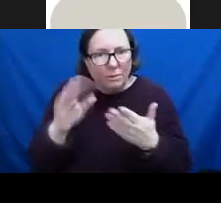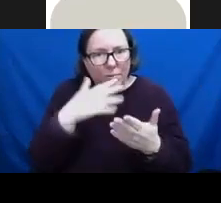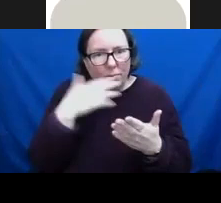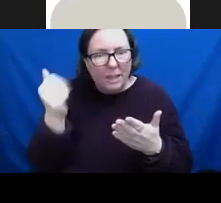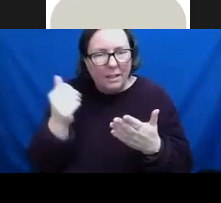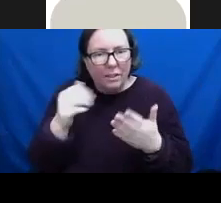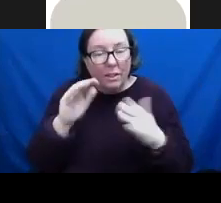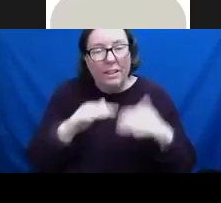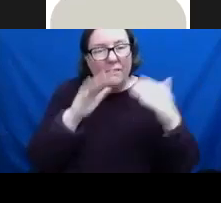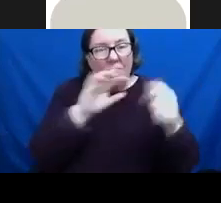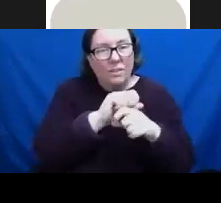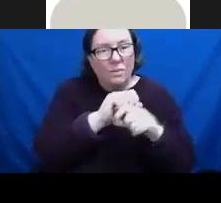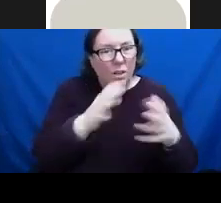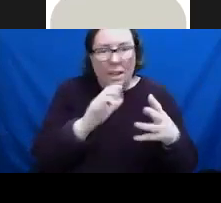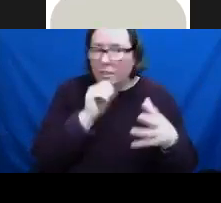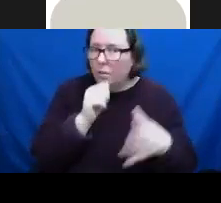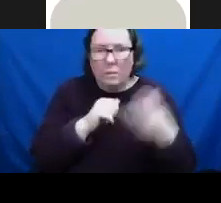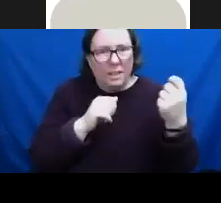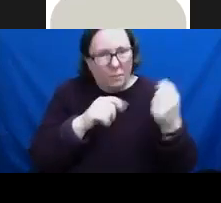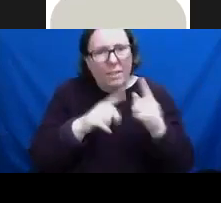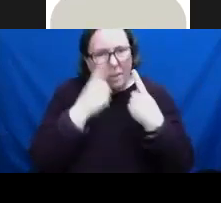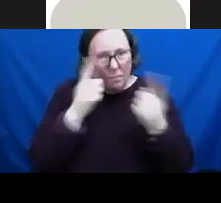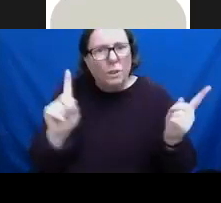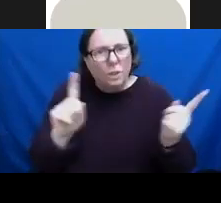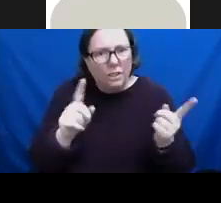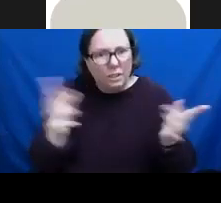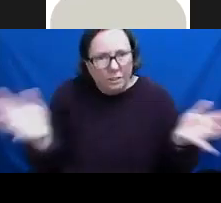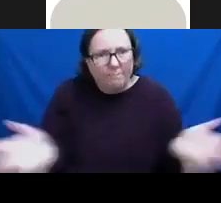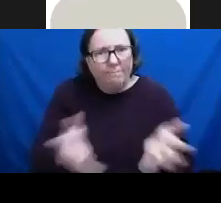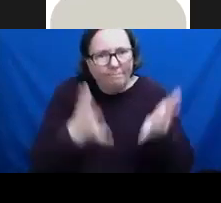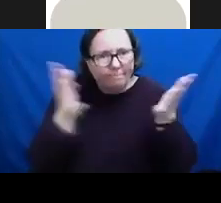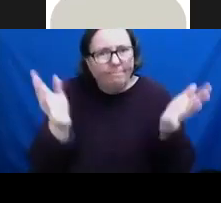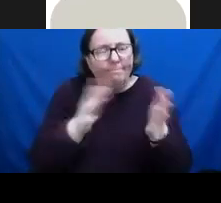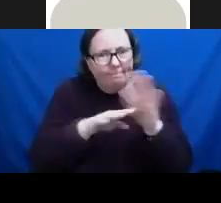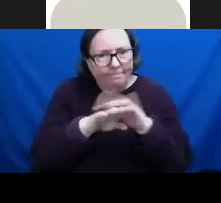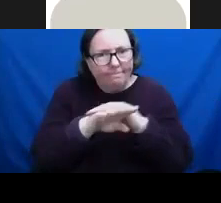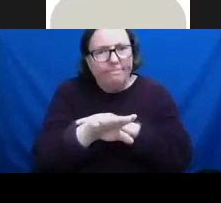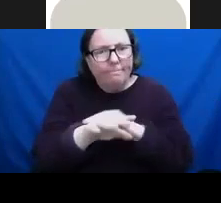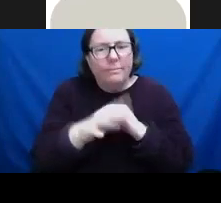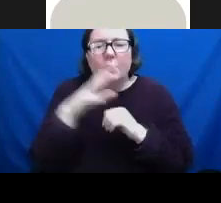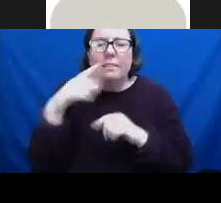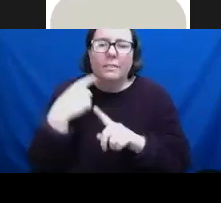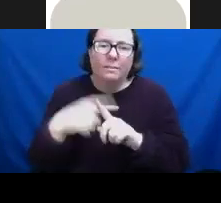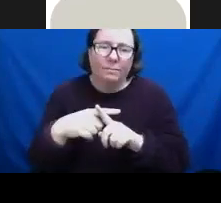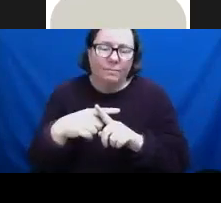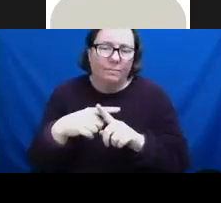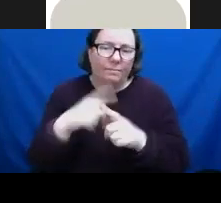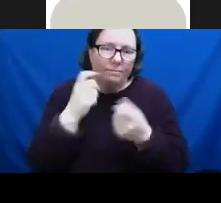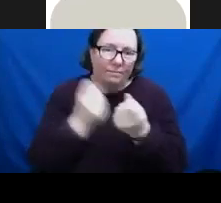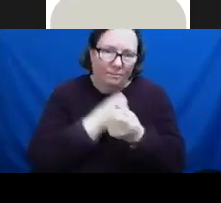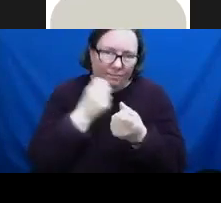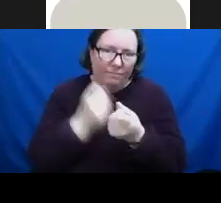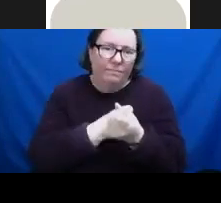advanced work classes because they work. They definitely work for students. And also